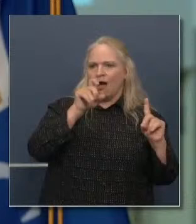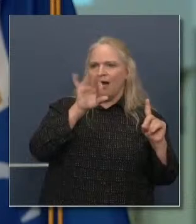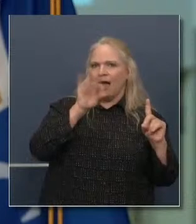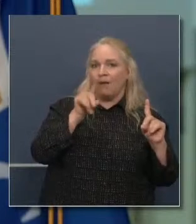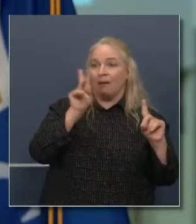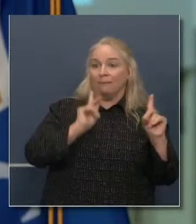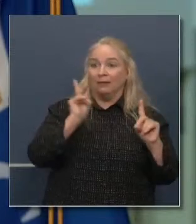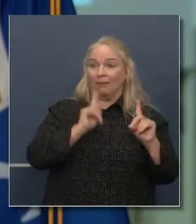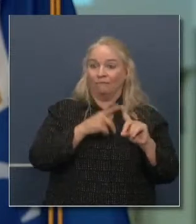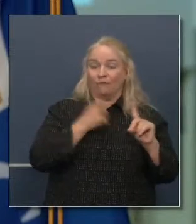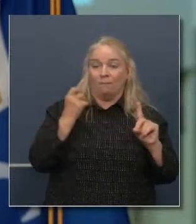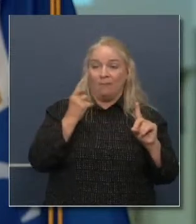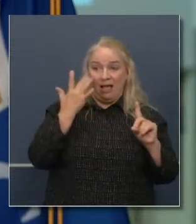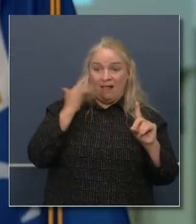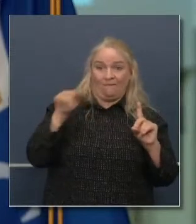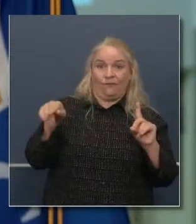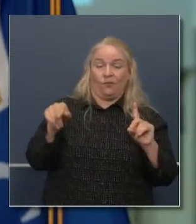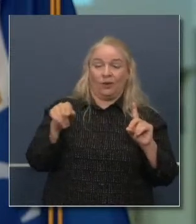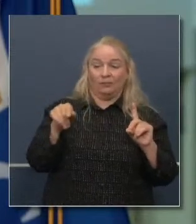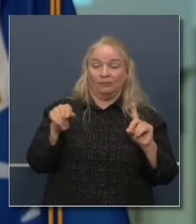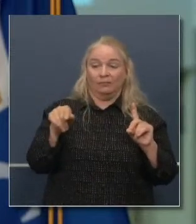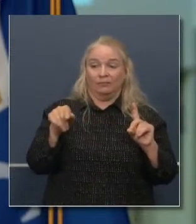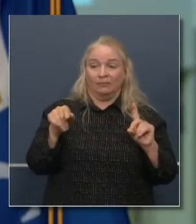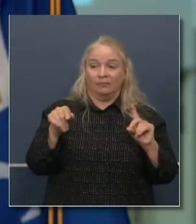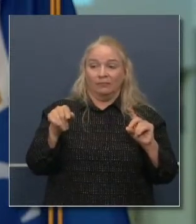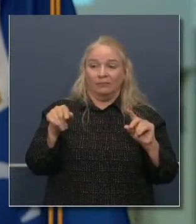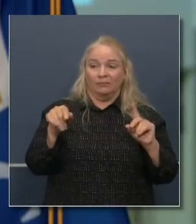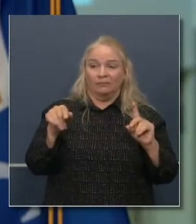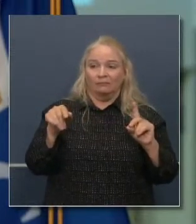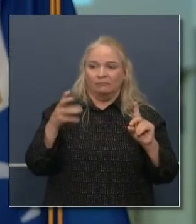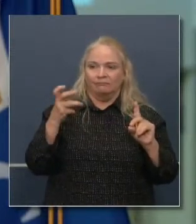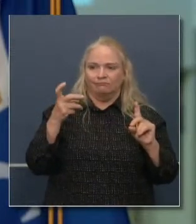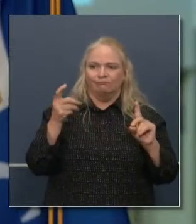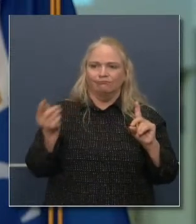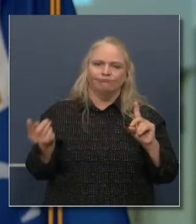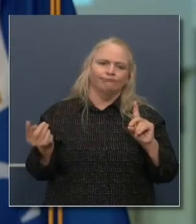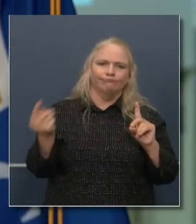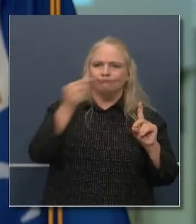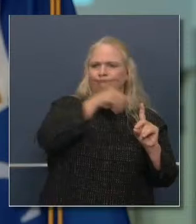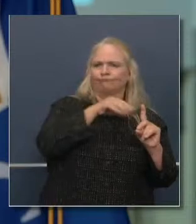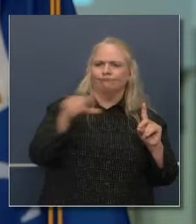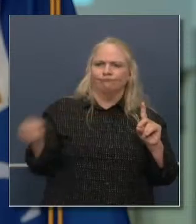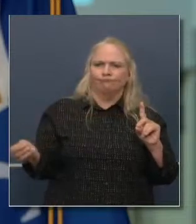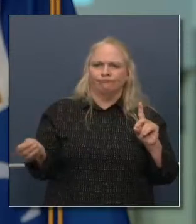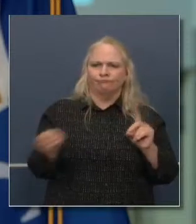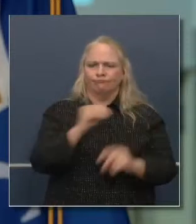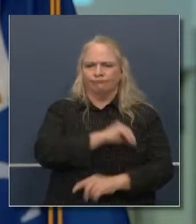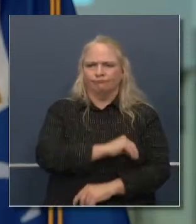basically decompress some of the stress of some of our key healthcare